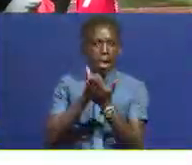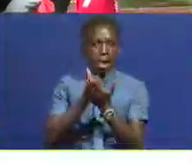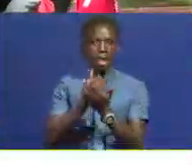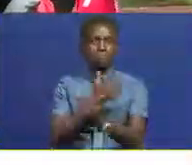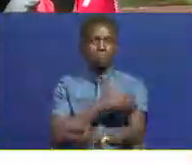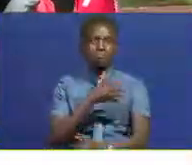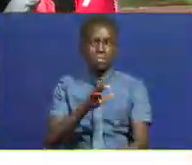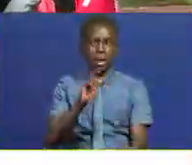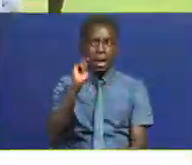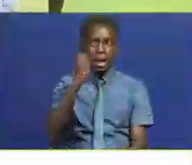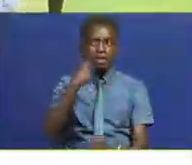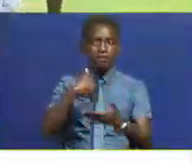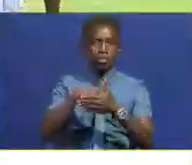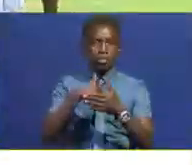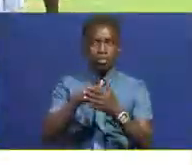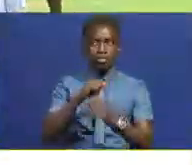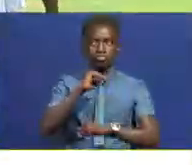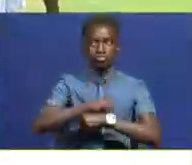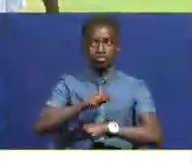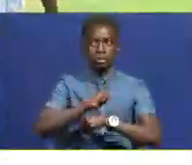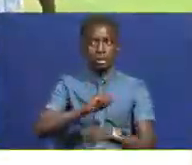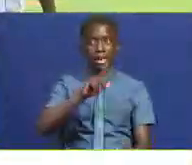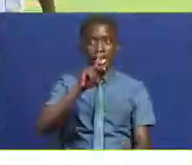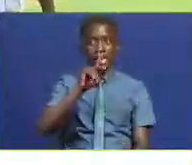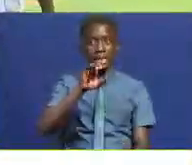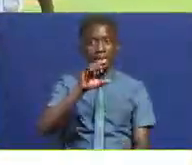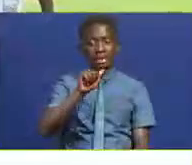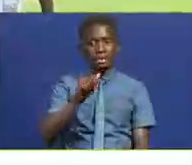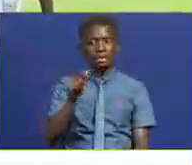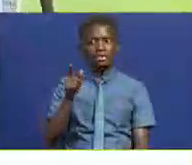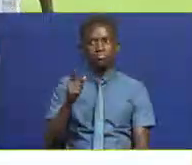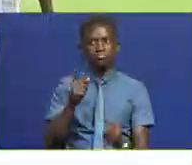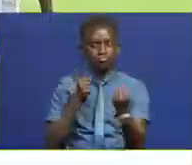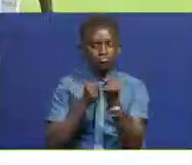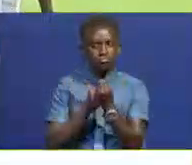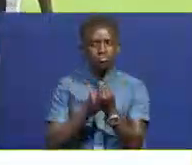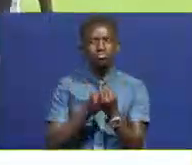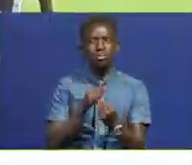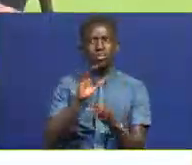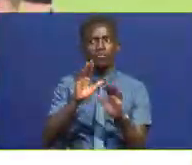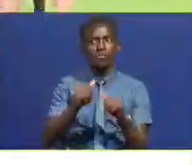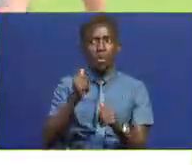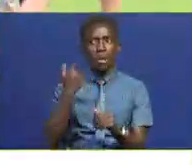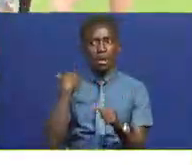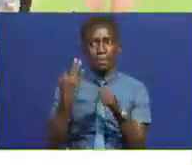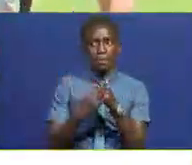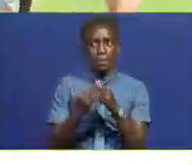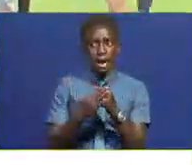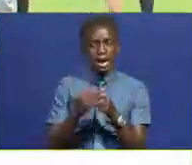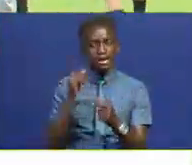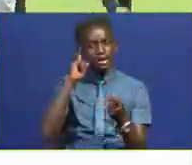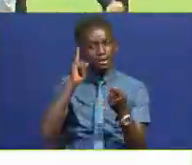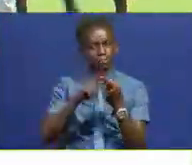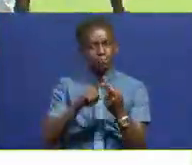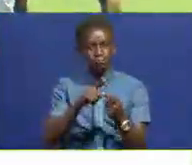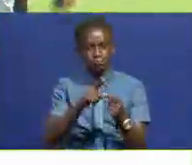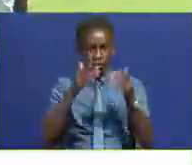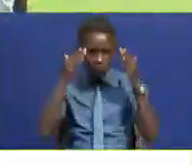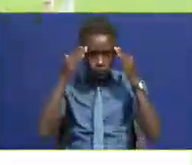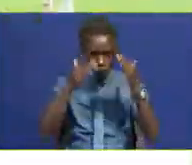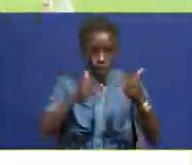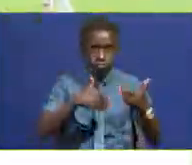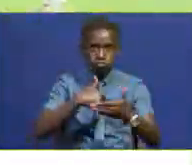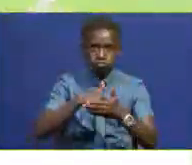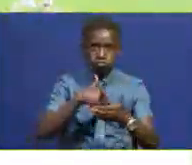football academies. KESA is a sports for development organization from Kibra, leveraging on football to drive change in